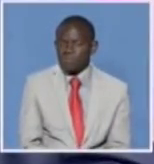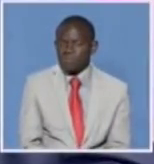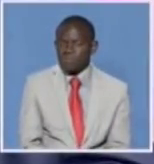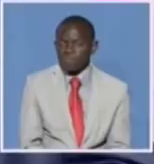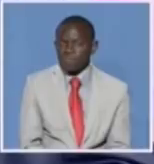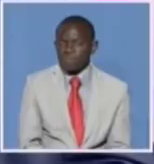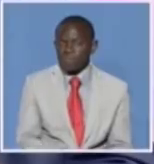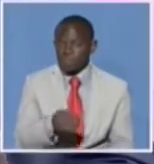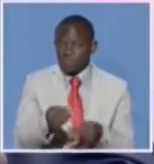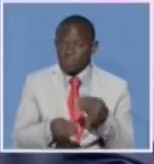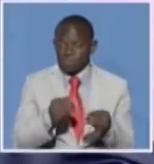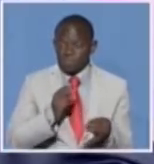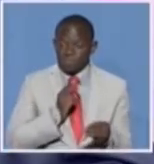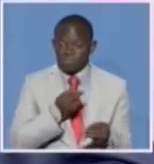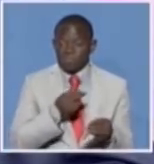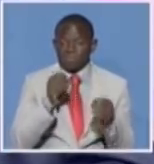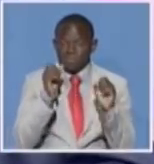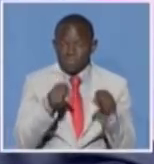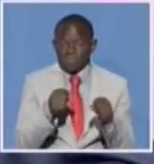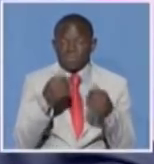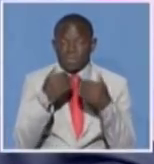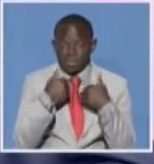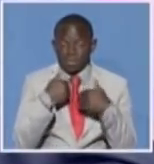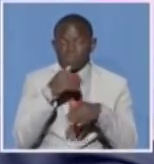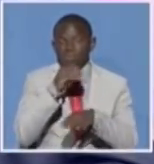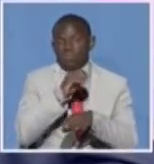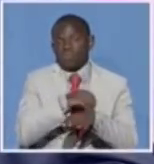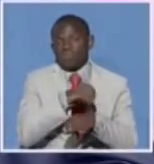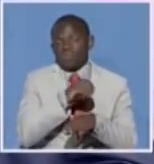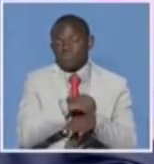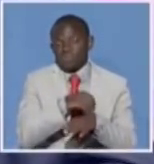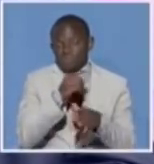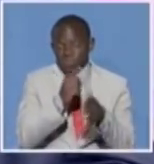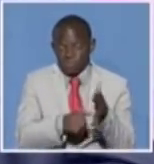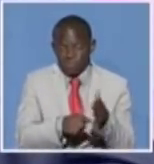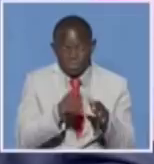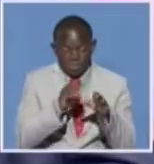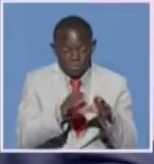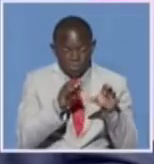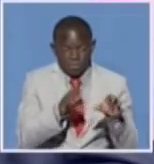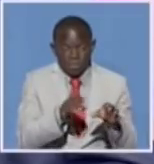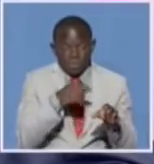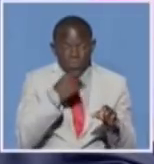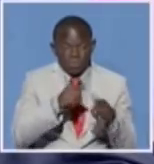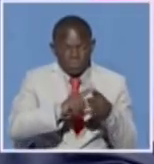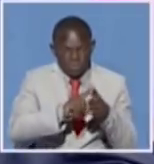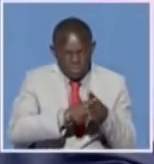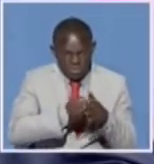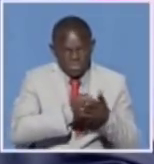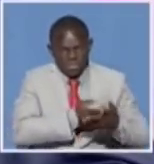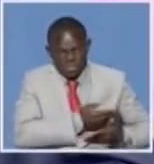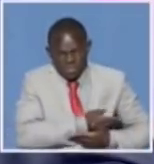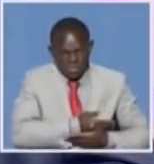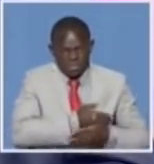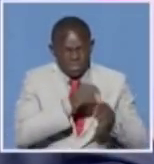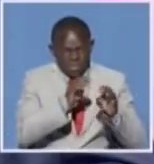to ensure that children who require early childhood education are given an opportunity. The